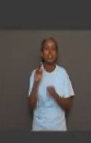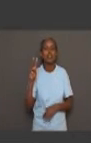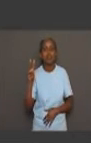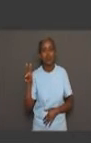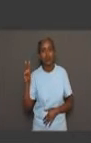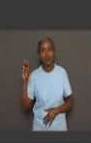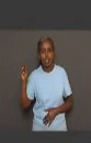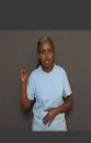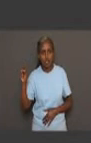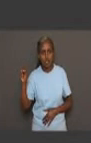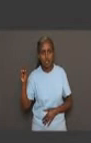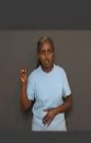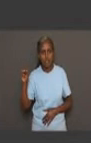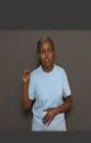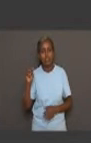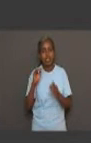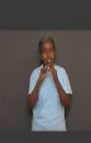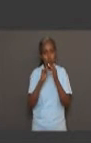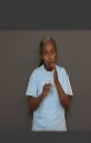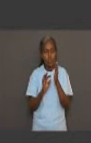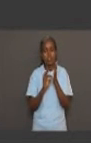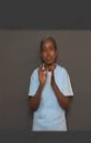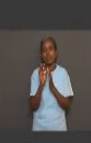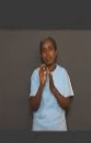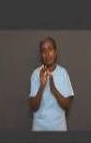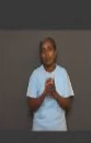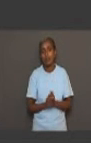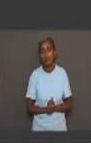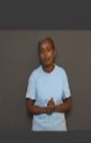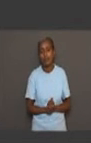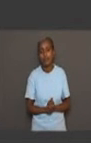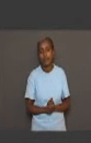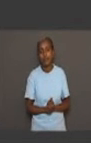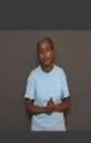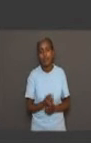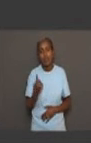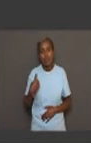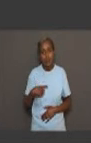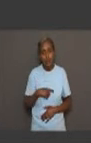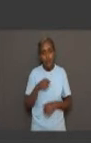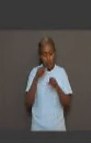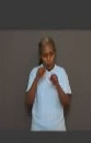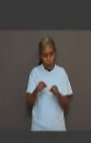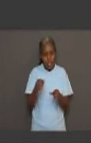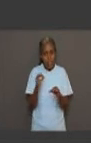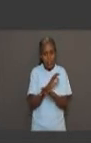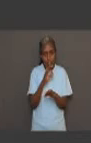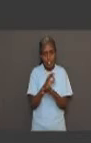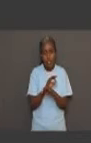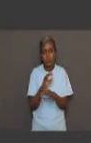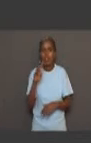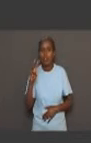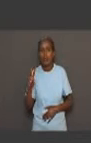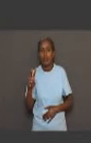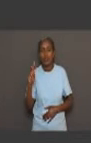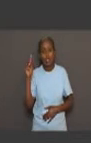plus 2n is an odd number. We can factor out a